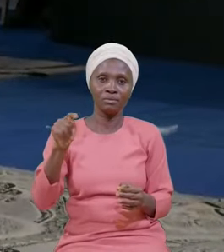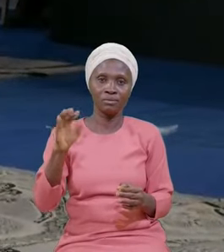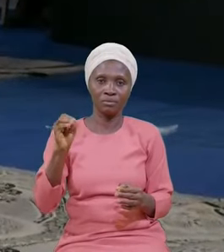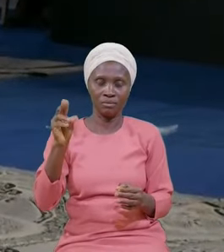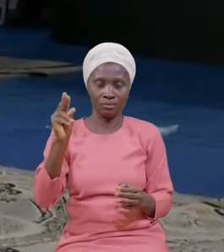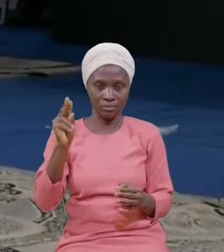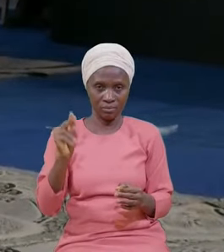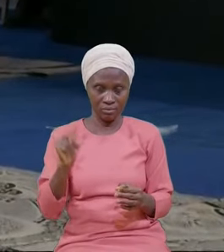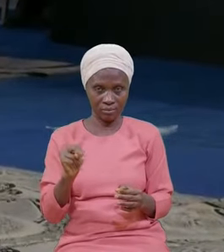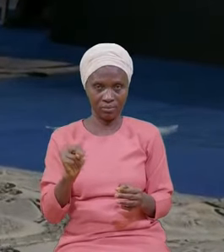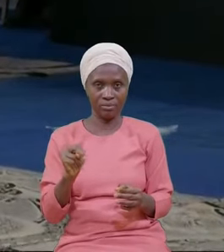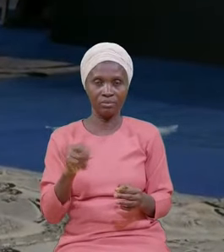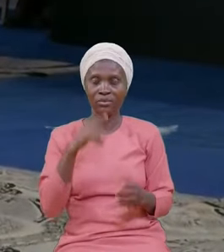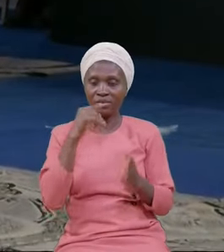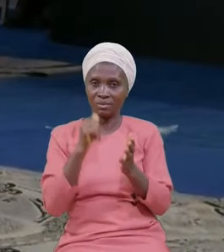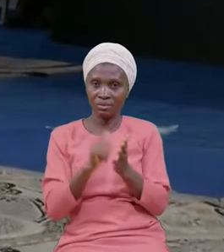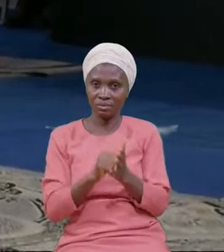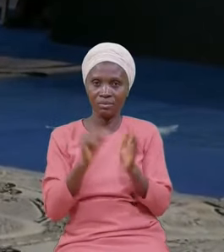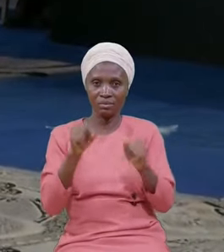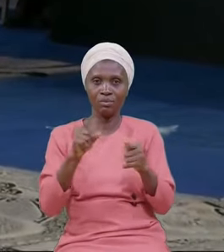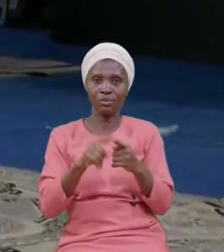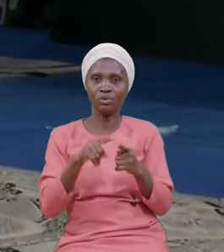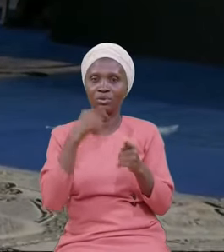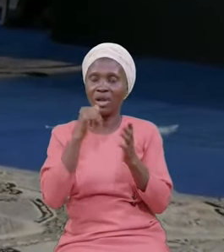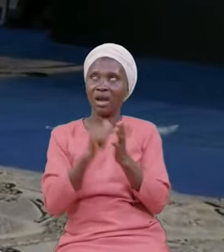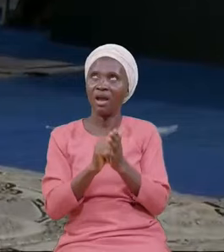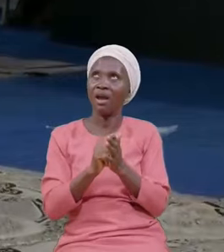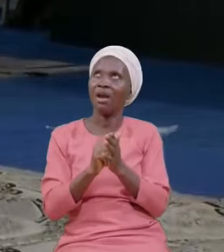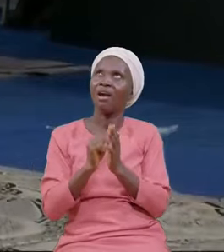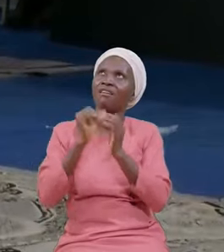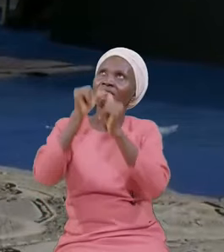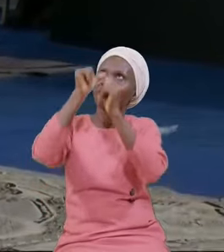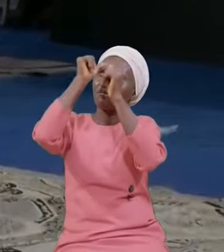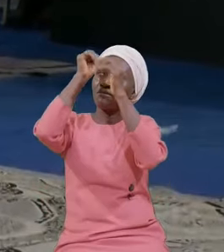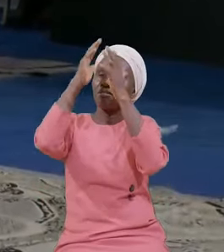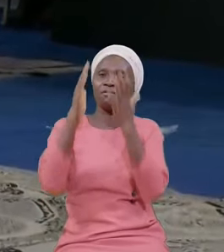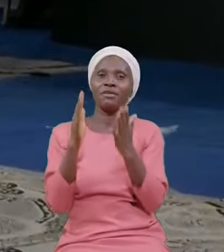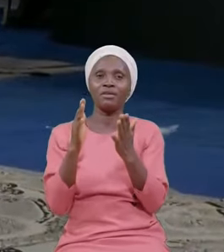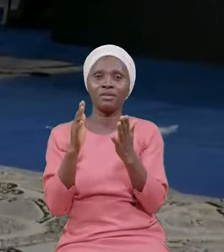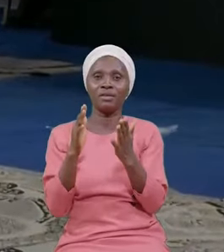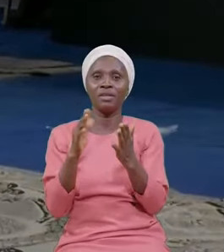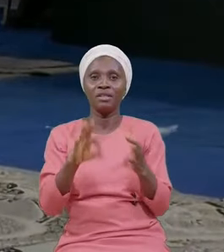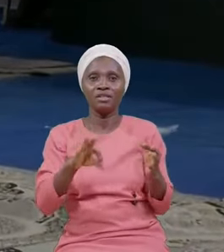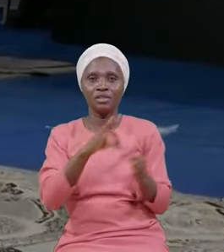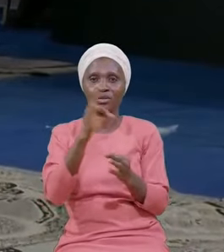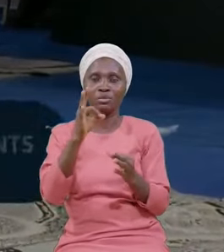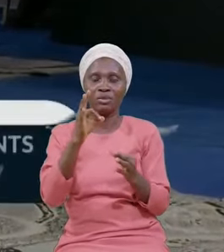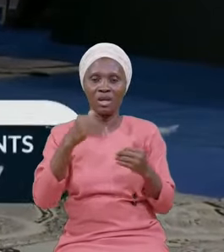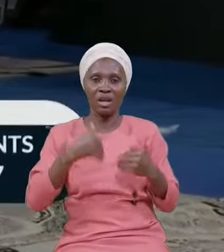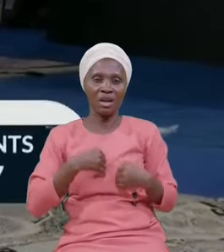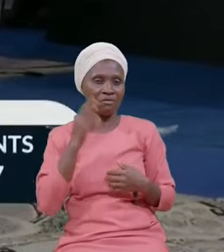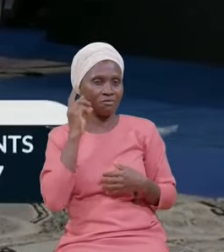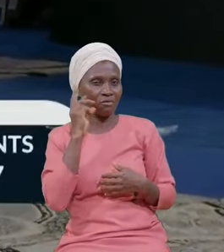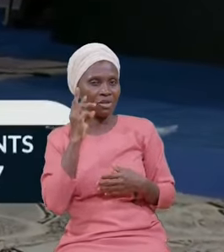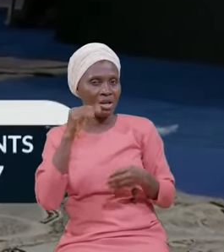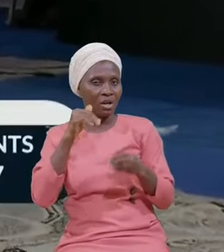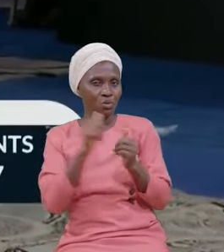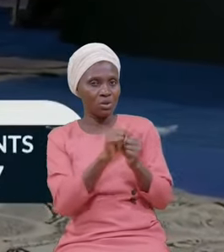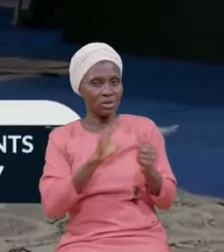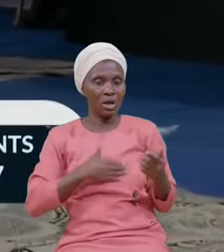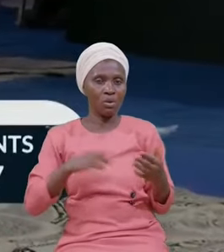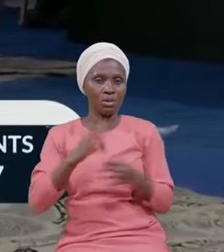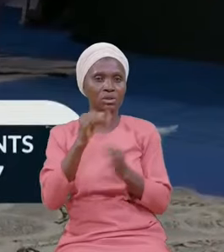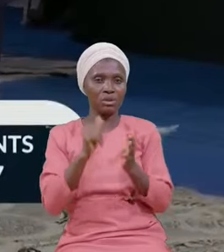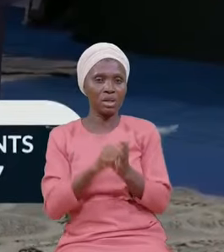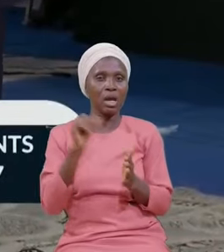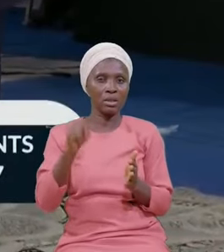spirit beareth witness with our spirit that we are the children of God look at verse